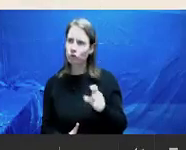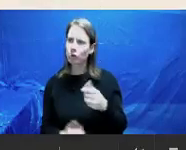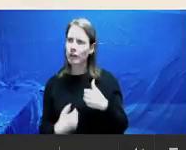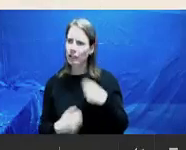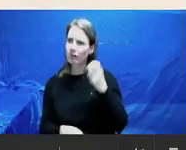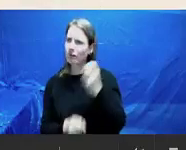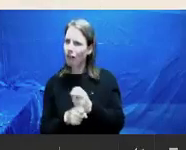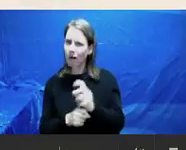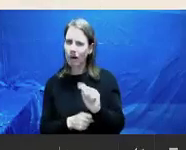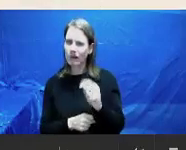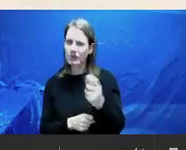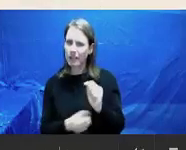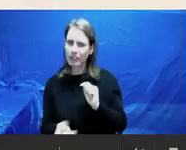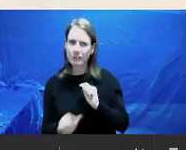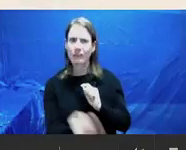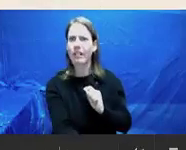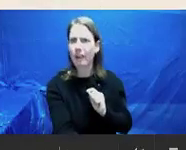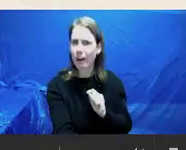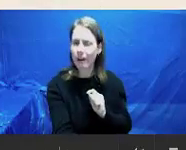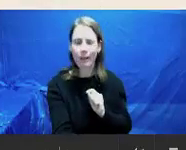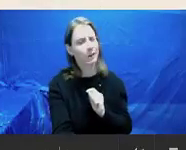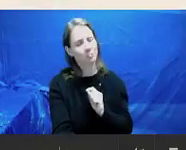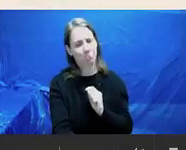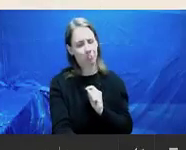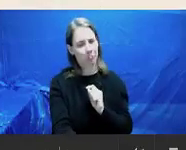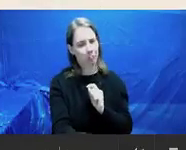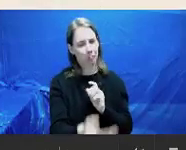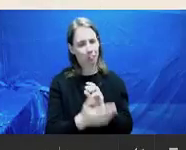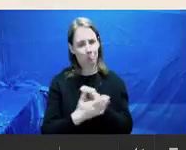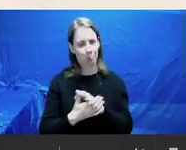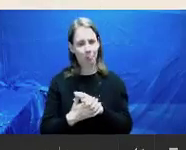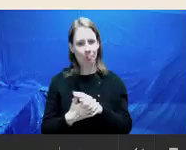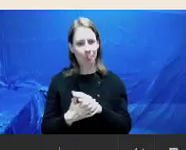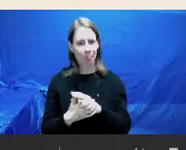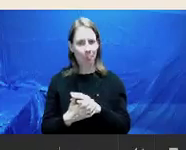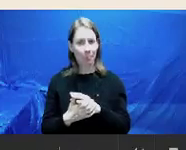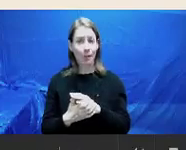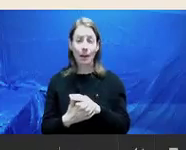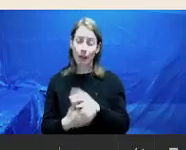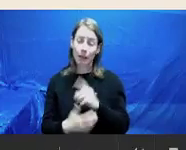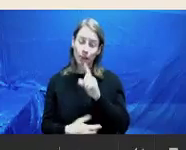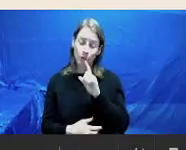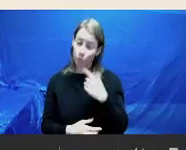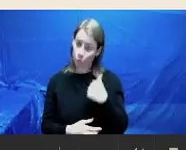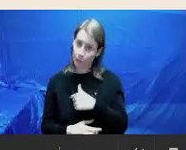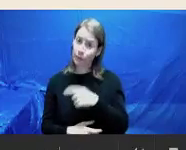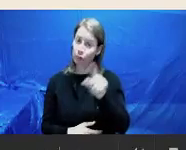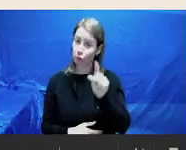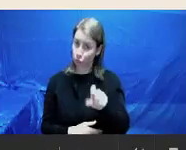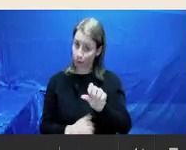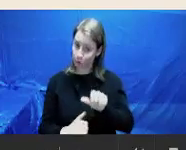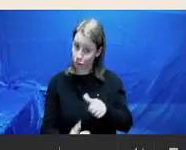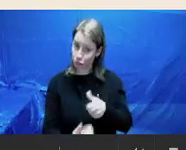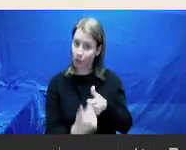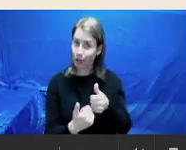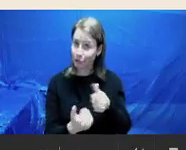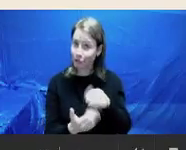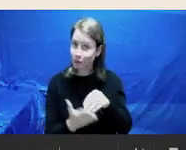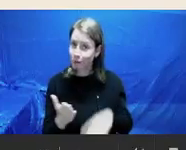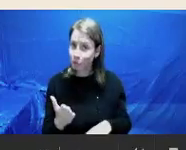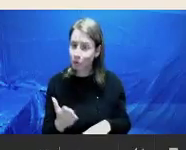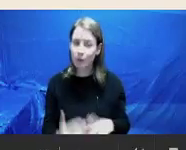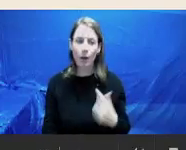really hard. And while it is true that we want to make sure that we are constantly challenging our students and constantly giving